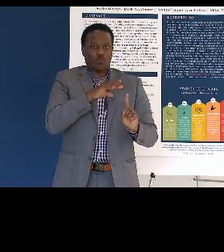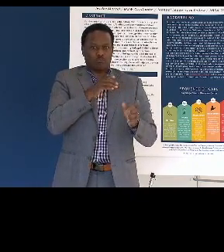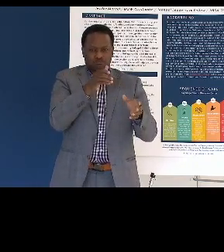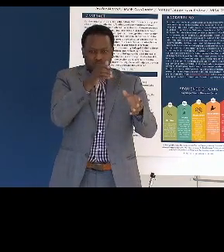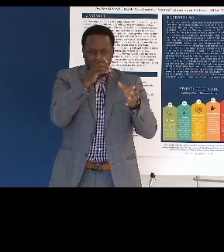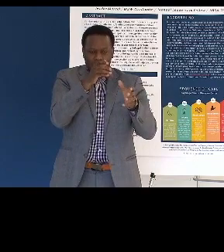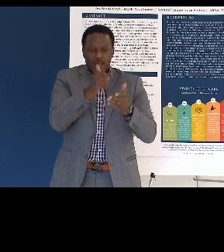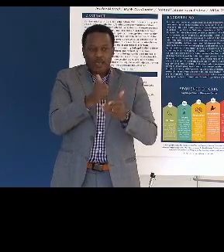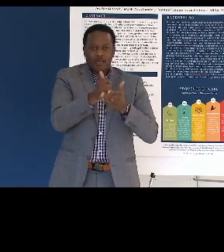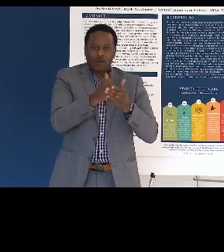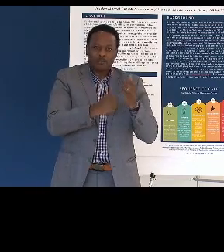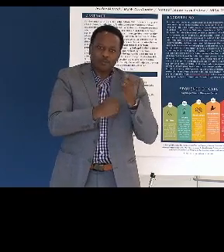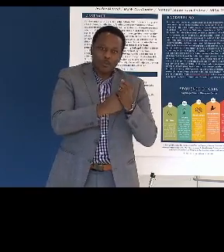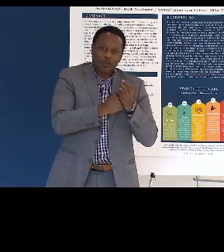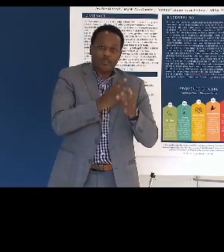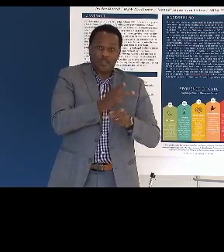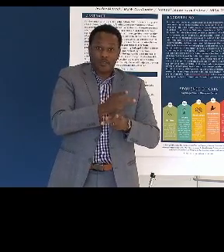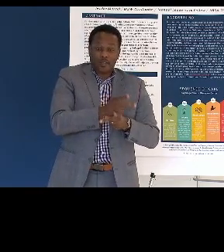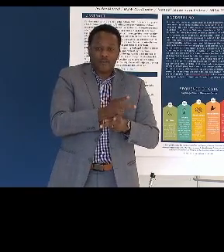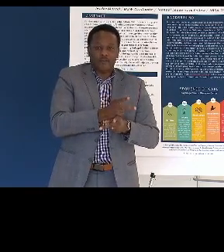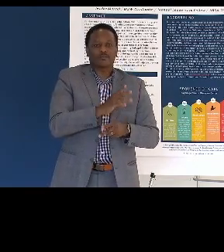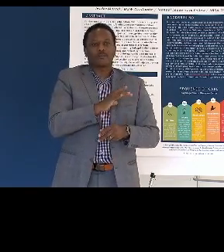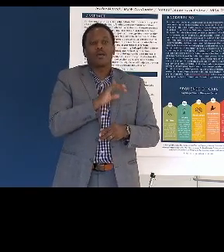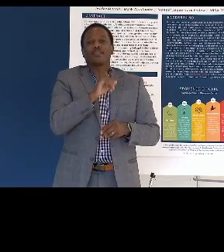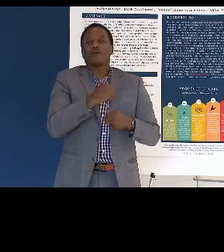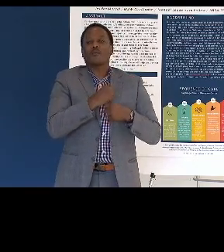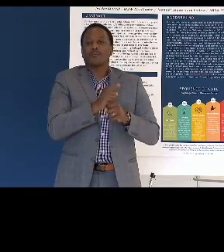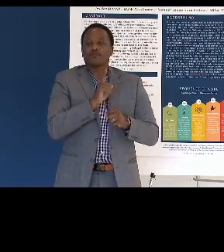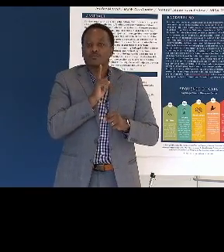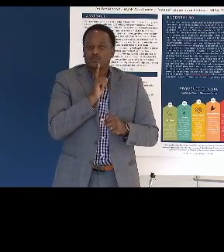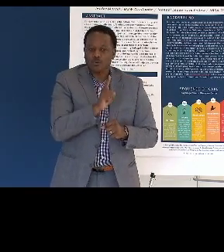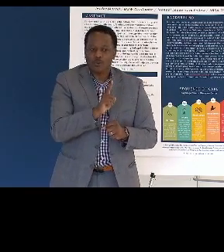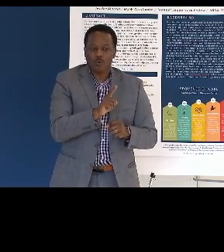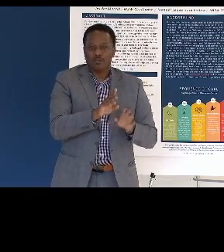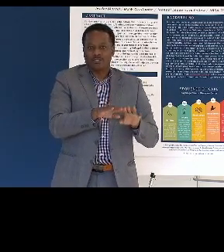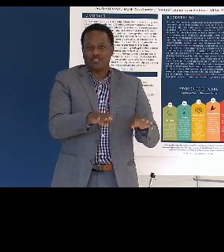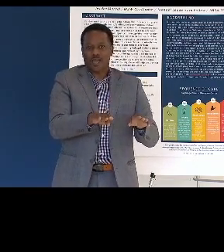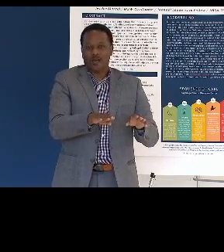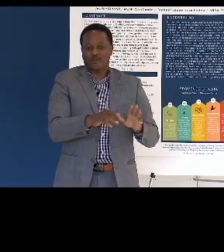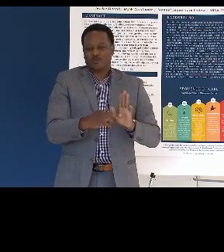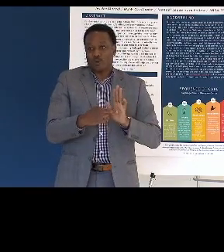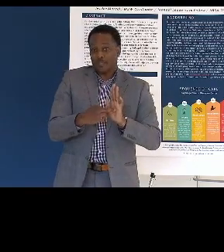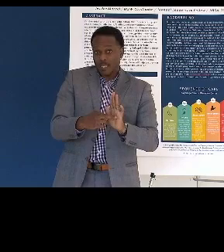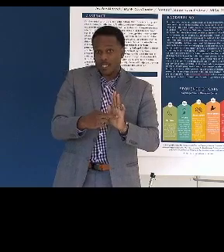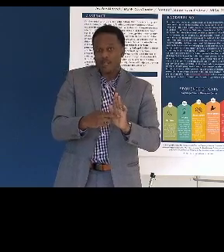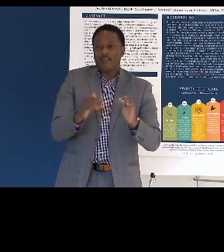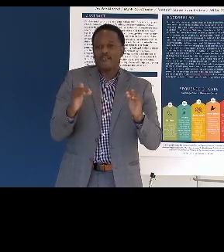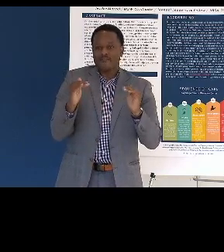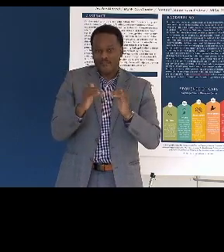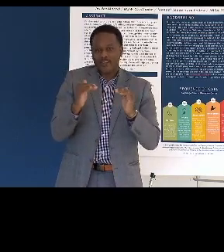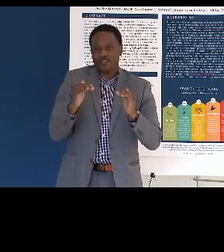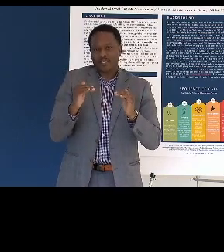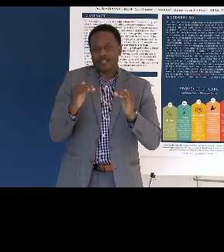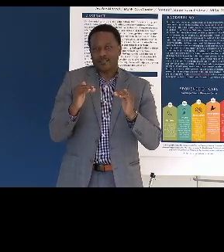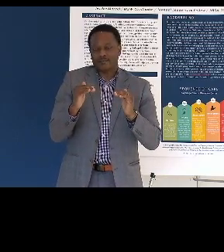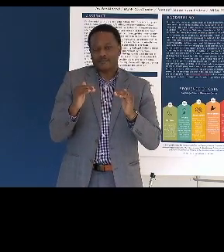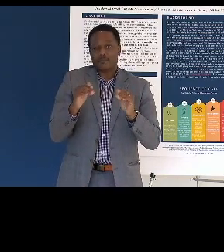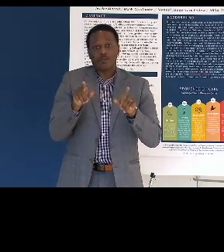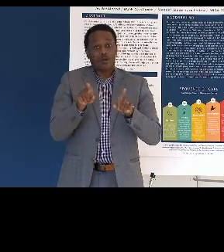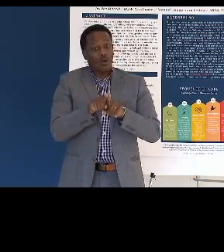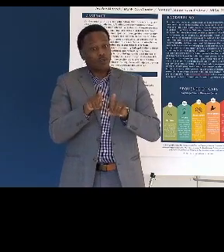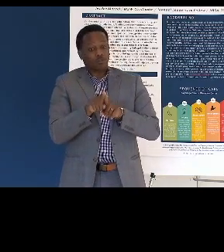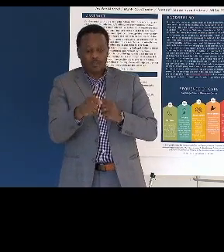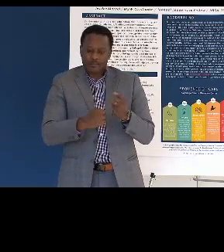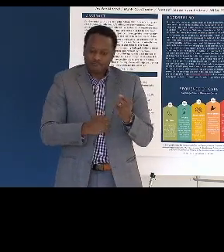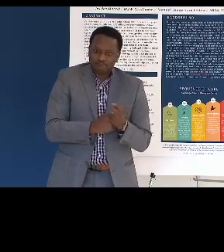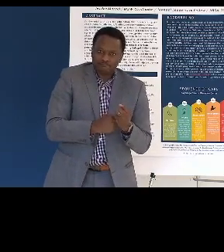support the caregivers would ensure that the child is being represented fairly and advocated